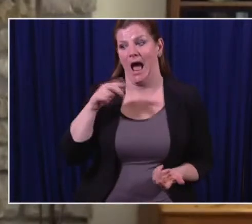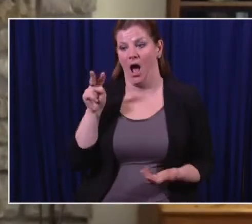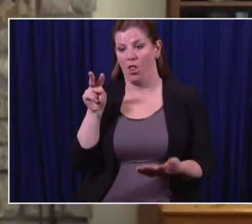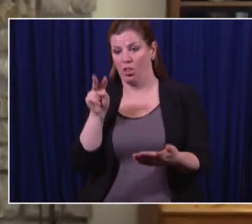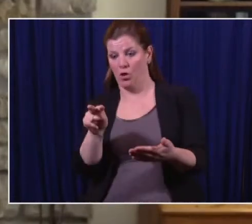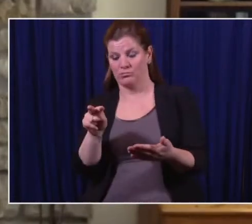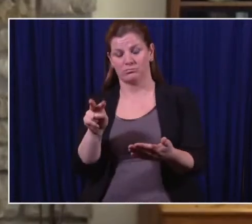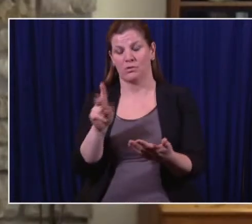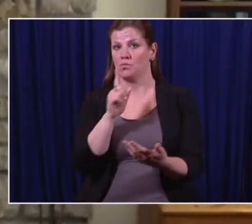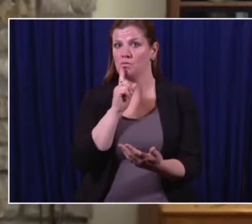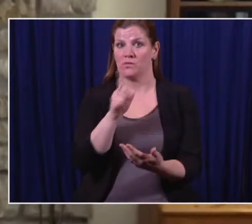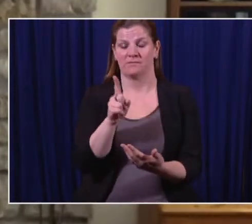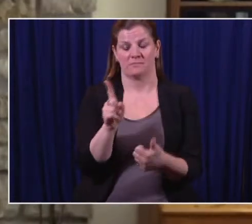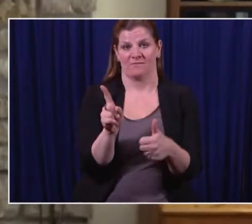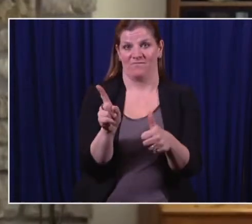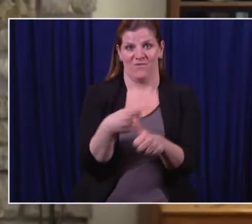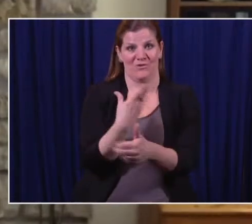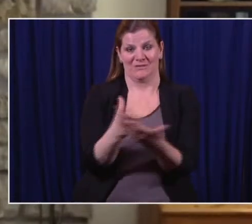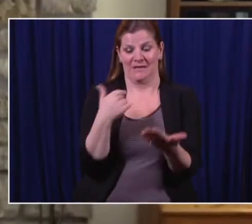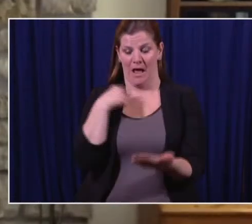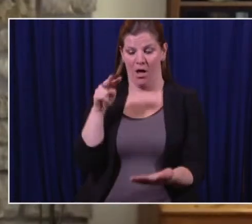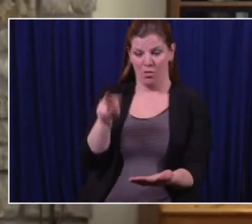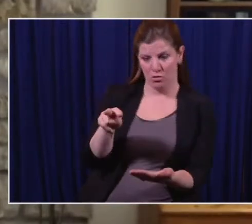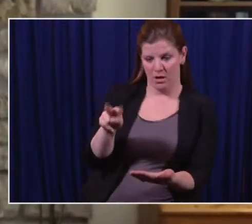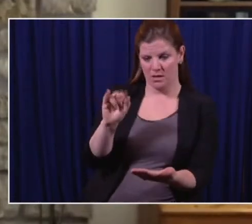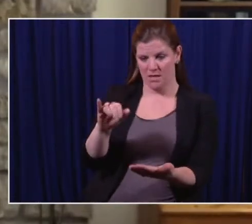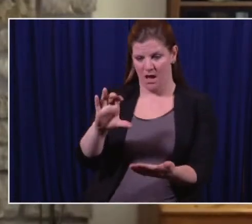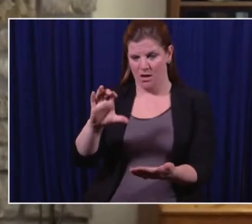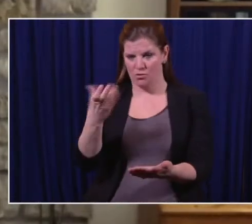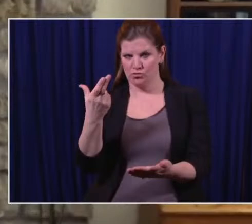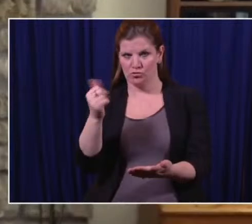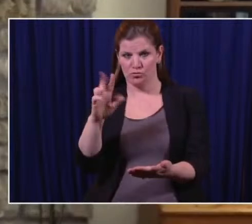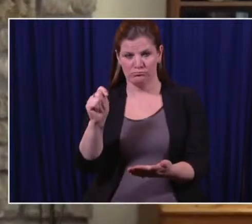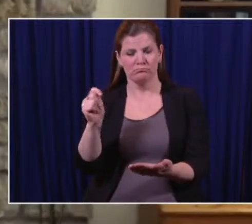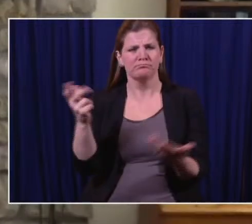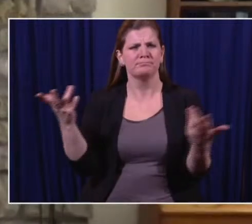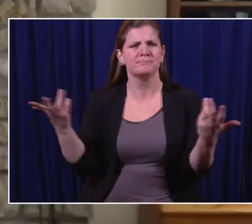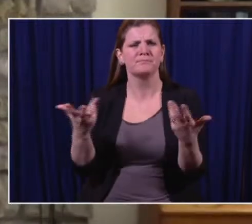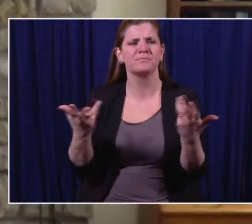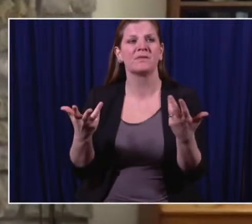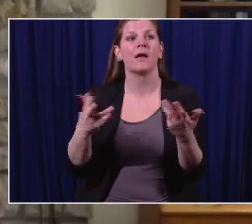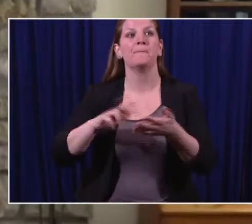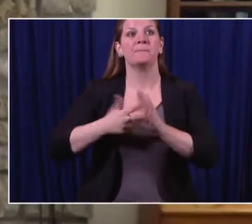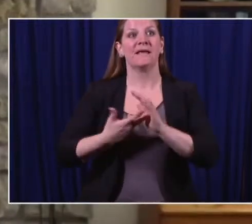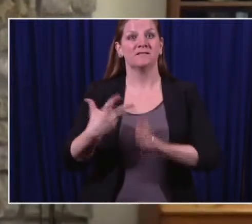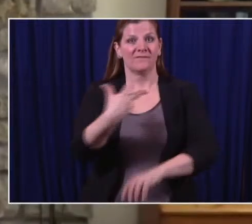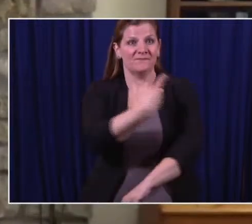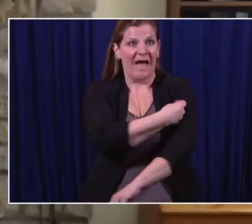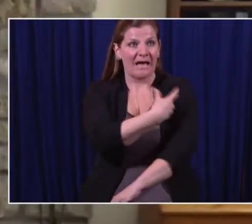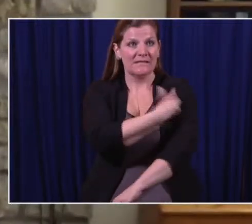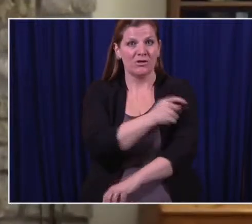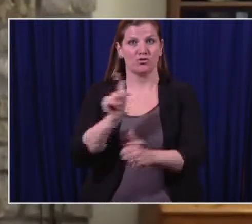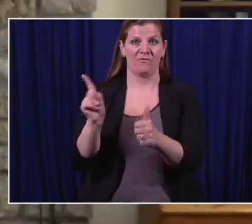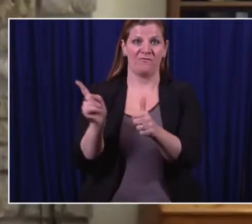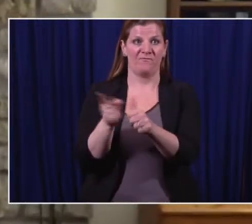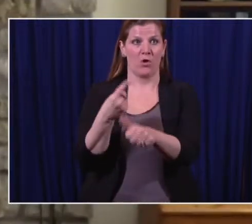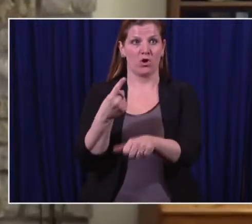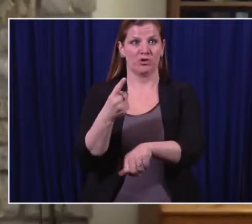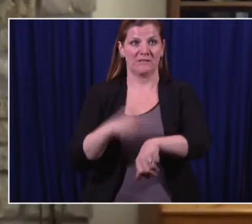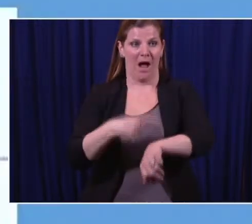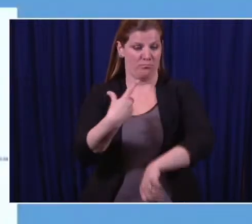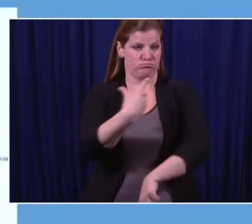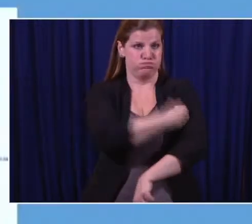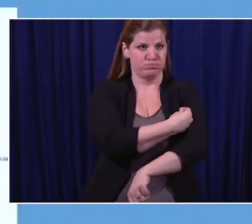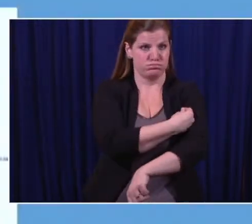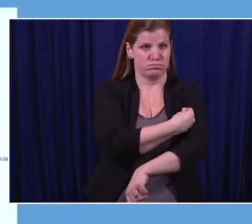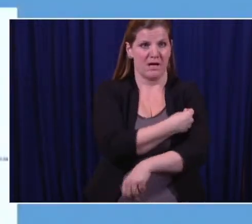I look at. And it's vaccinations, first doses in Ohio by age group. So if you